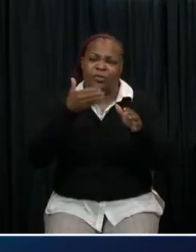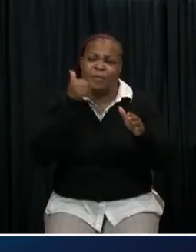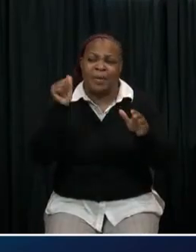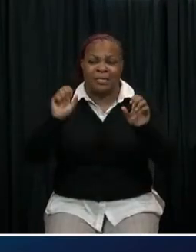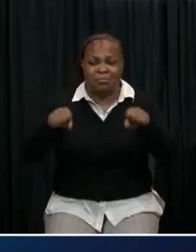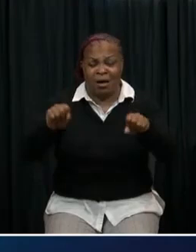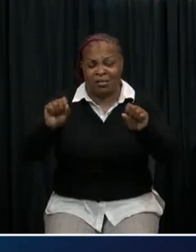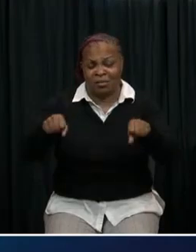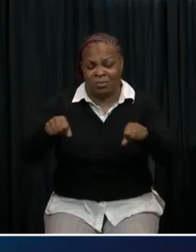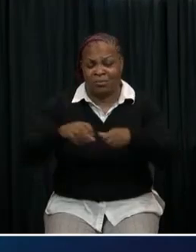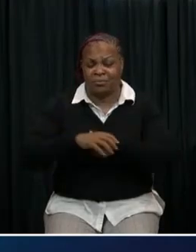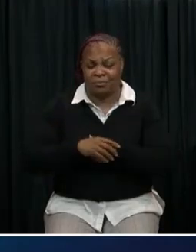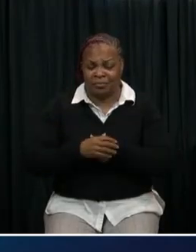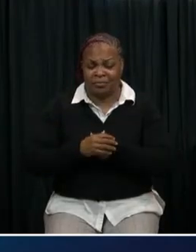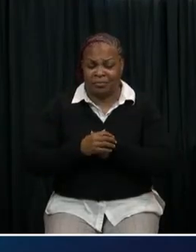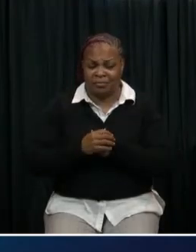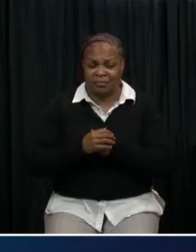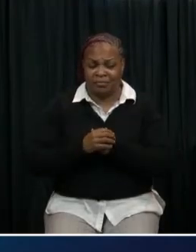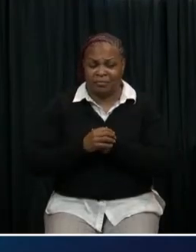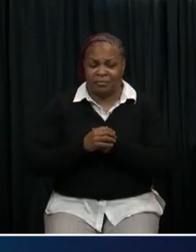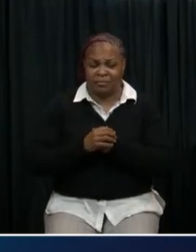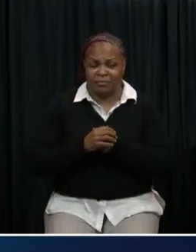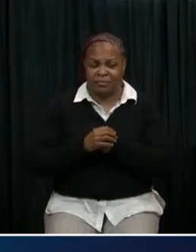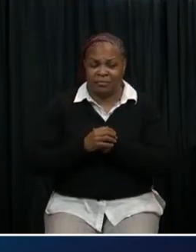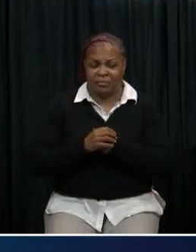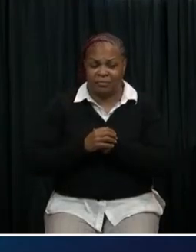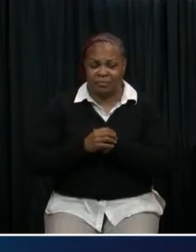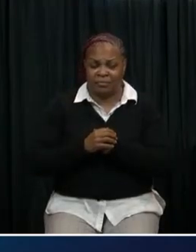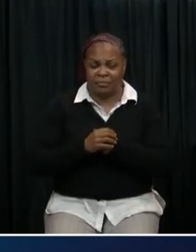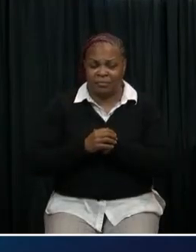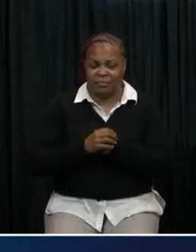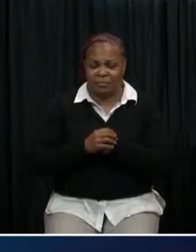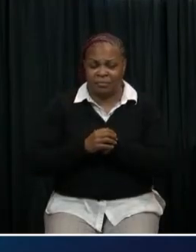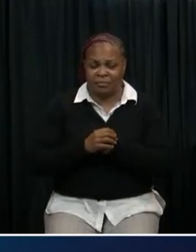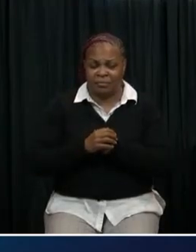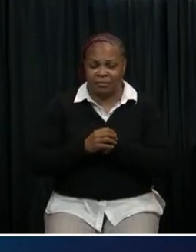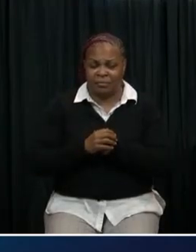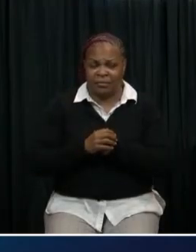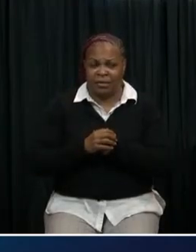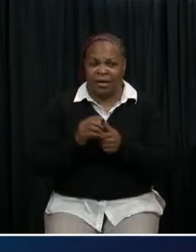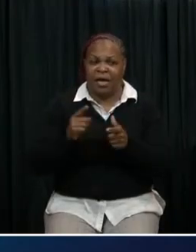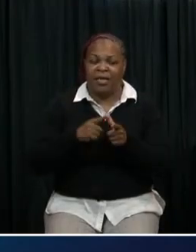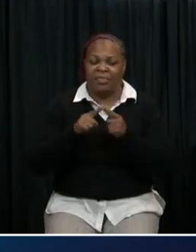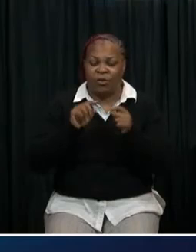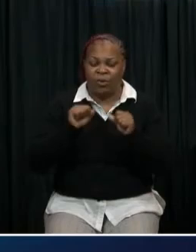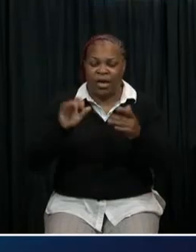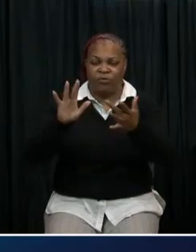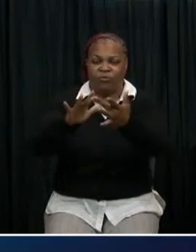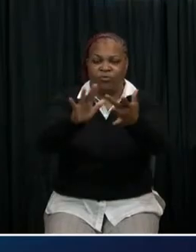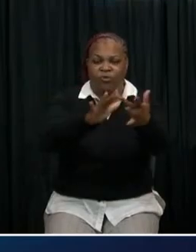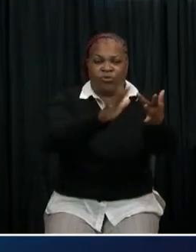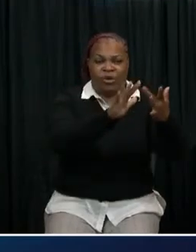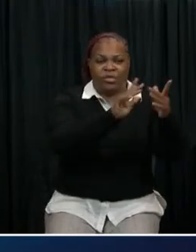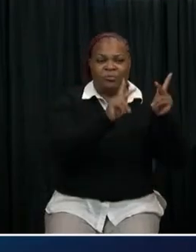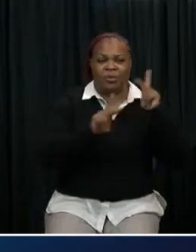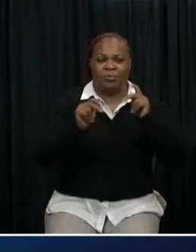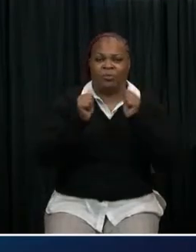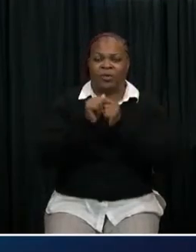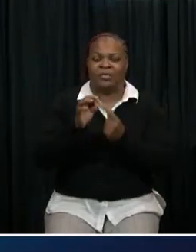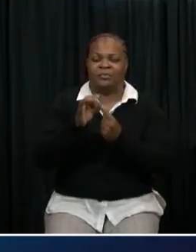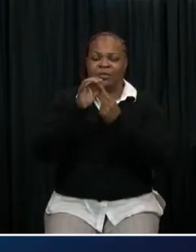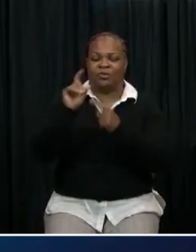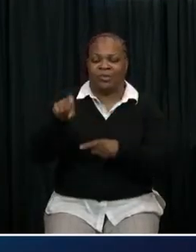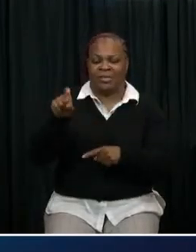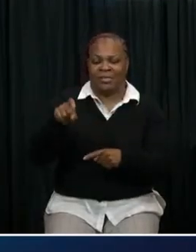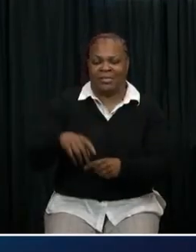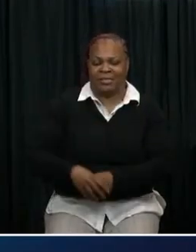poder alcanzar a las personas que tienen estas necesidades especiales. so we can reach those people who have special needs. Estoy